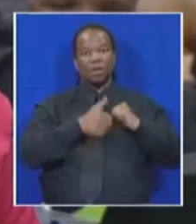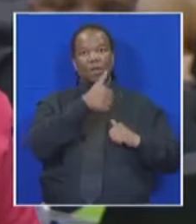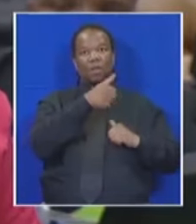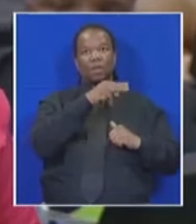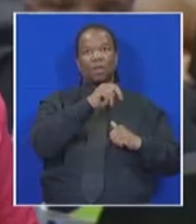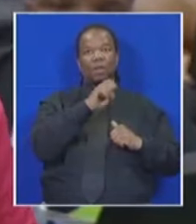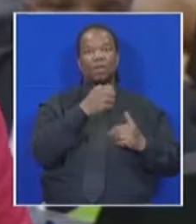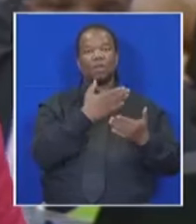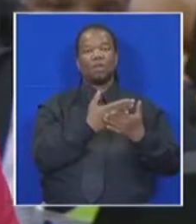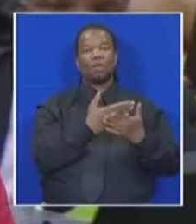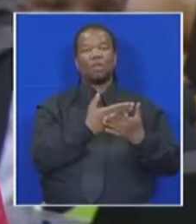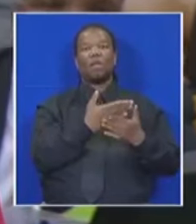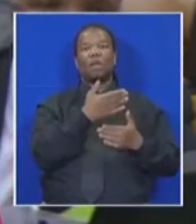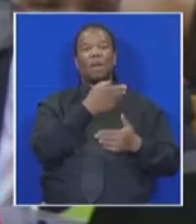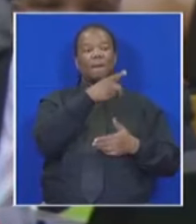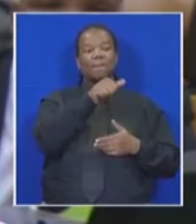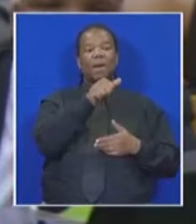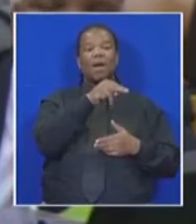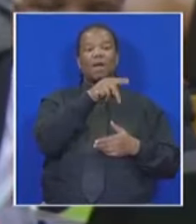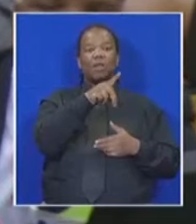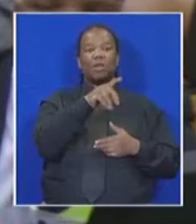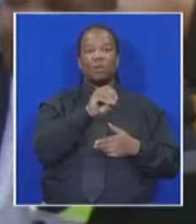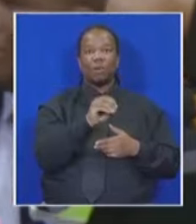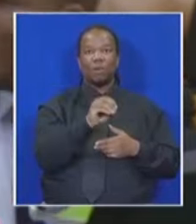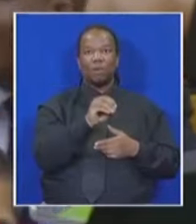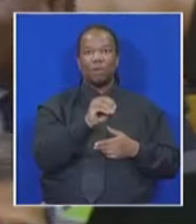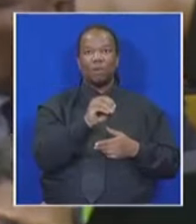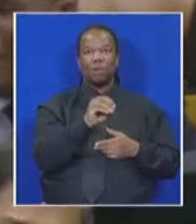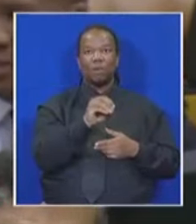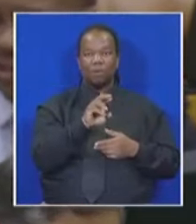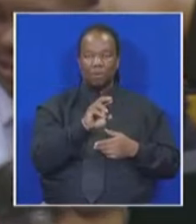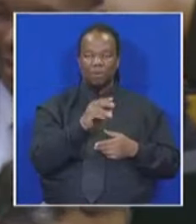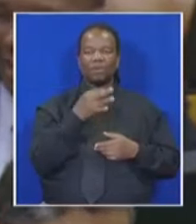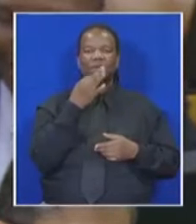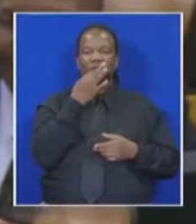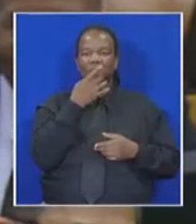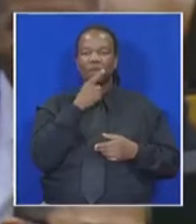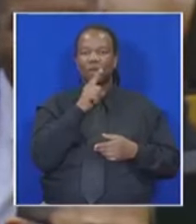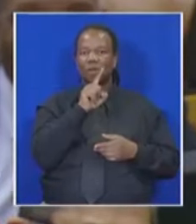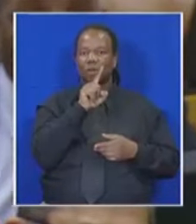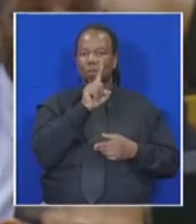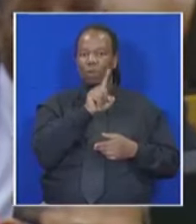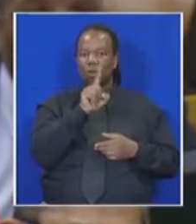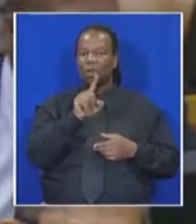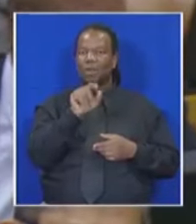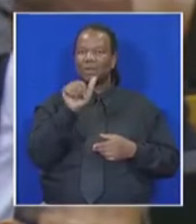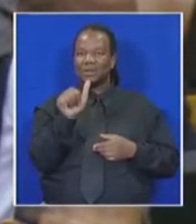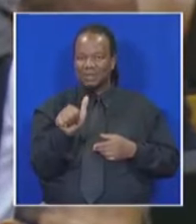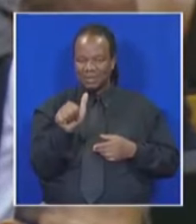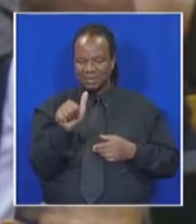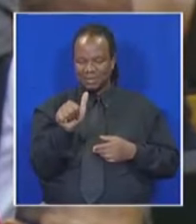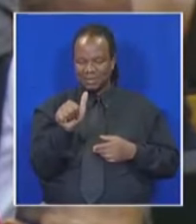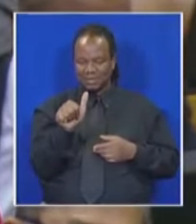Pandor. She says that in 116, subject to all other rules relating